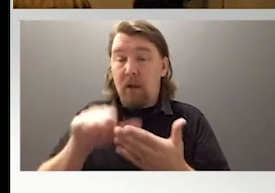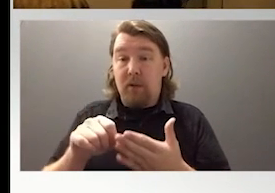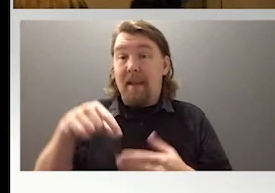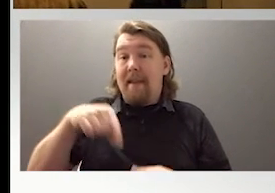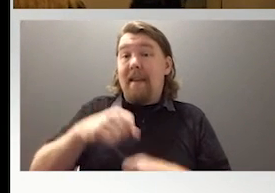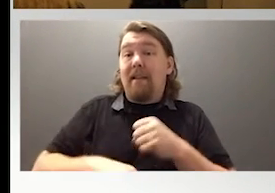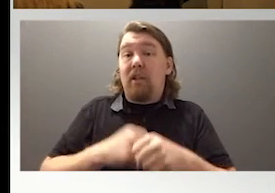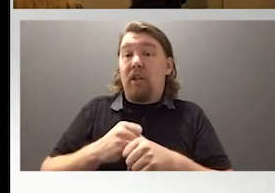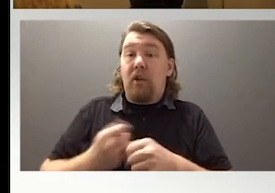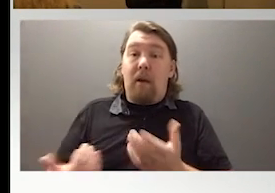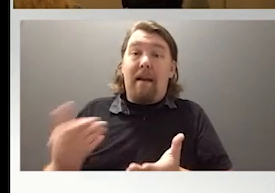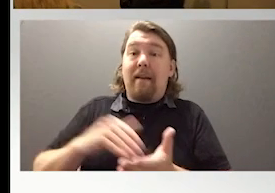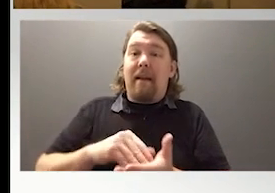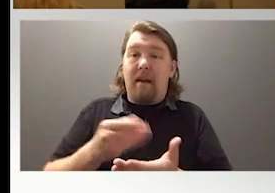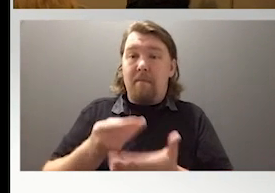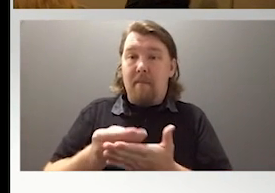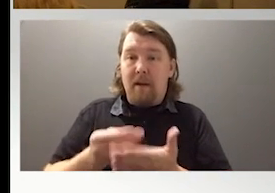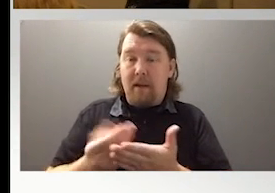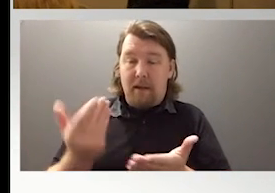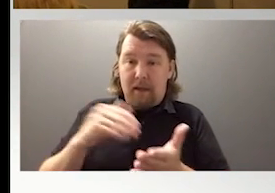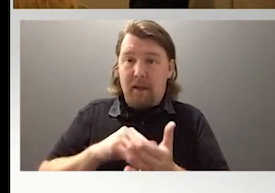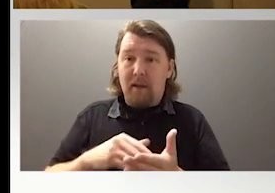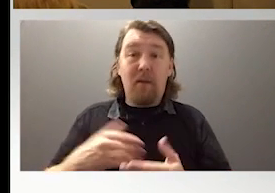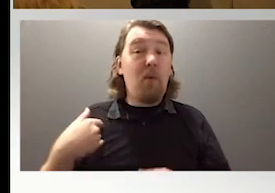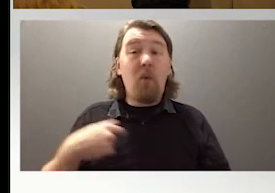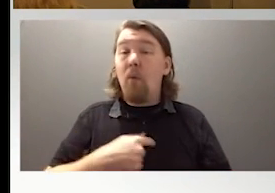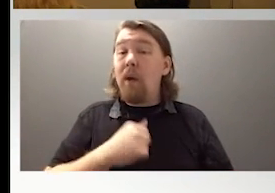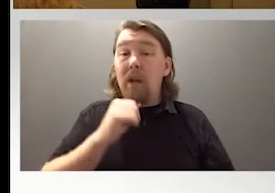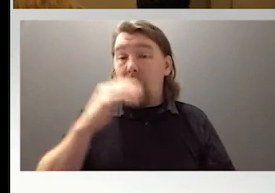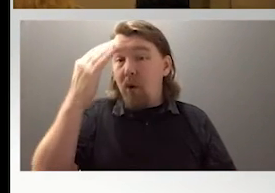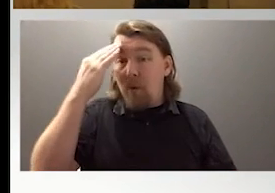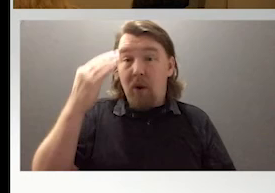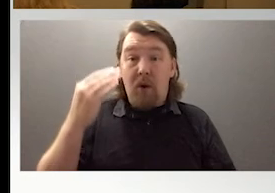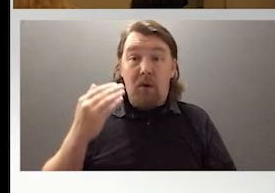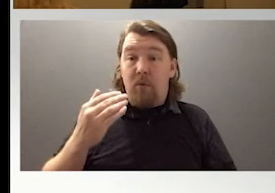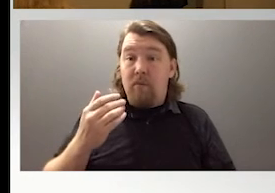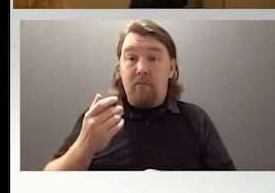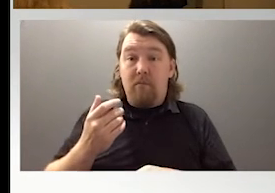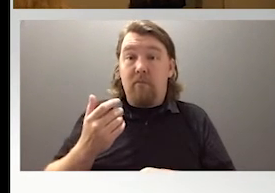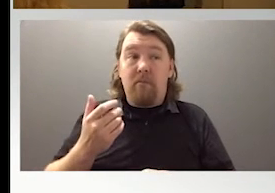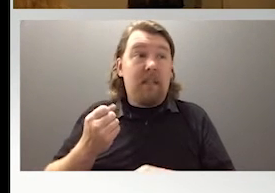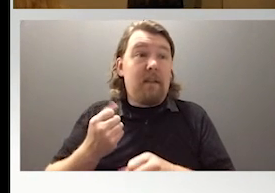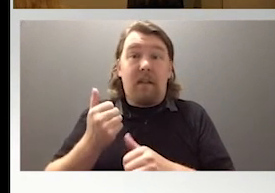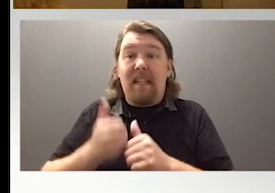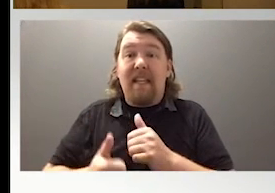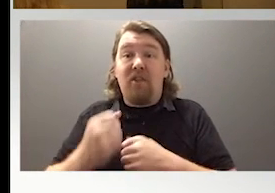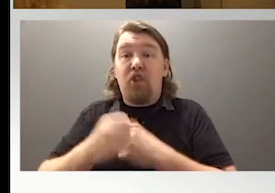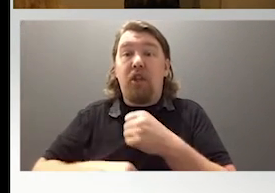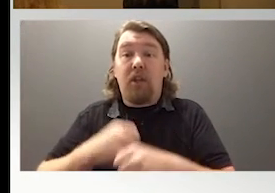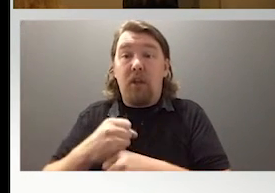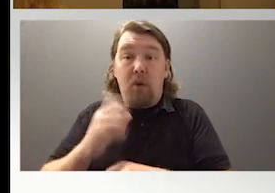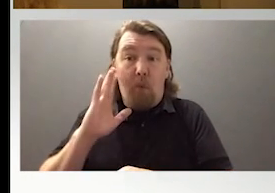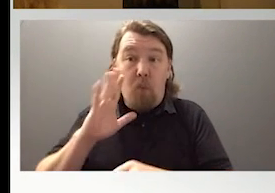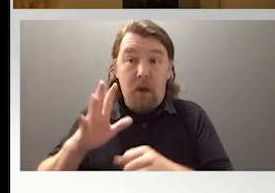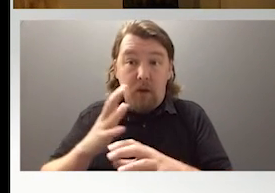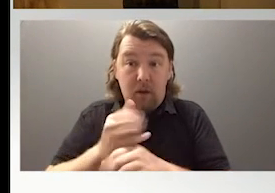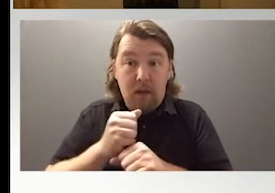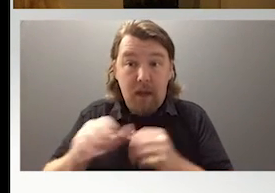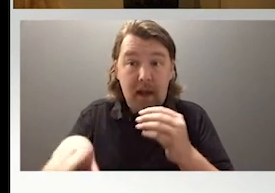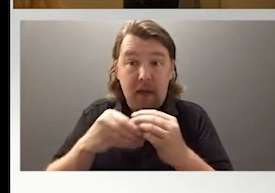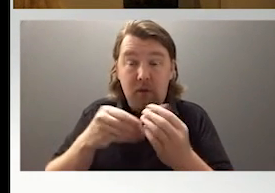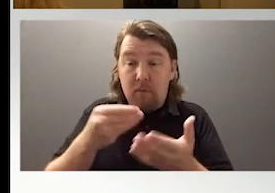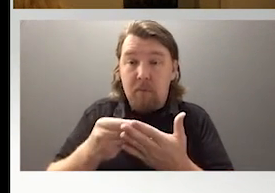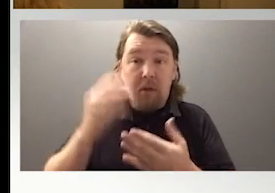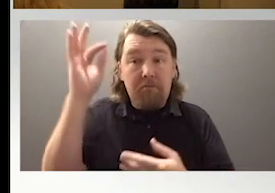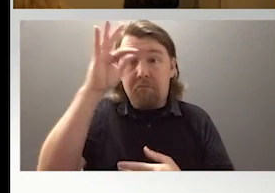again, that we started. So we really don't know on a year-to-year basis whether or not we're going to receive the additional funding.